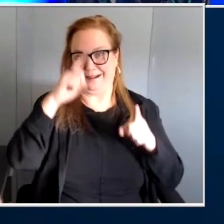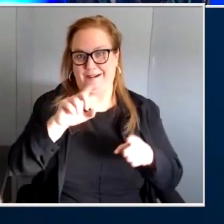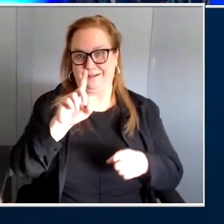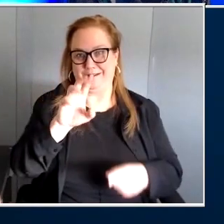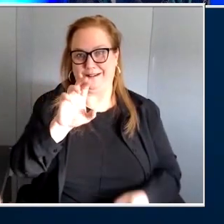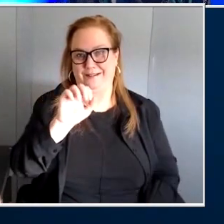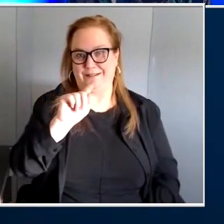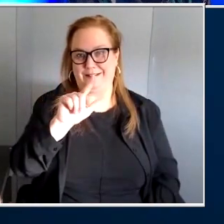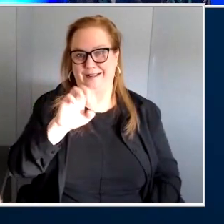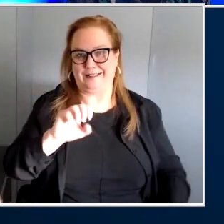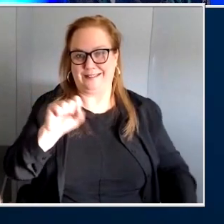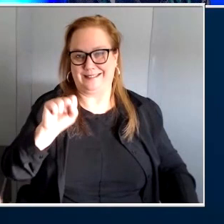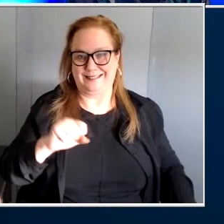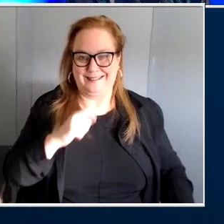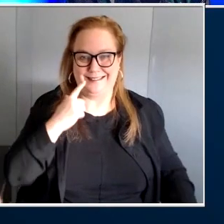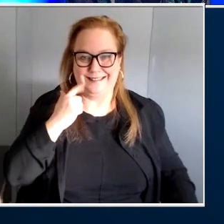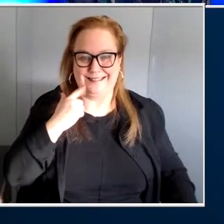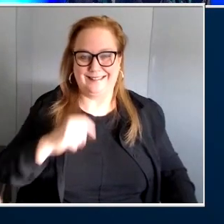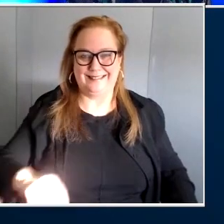Stites.